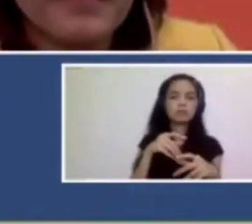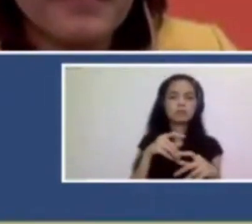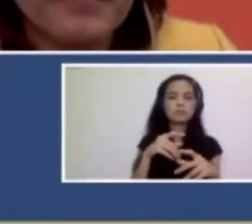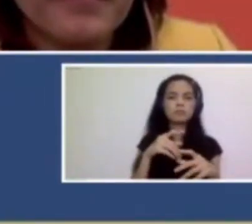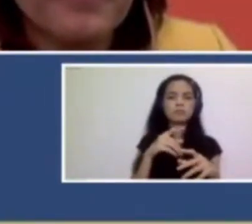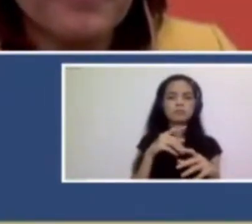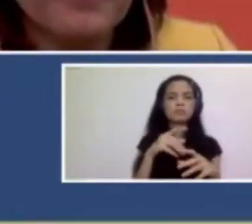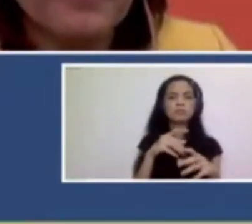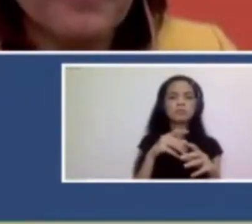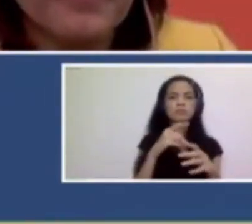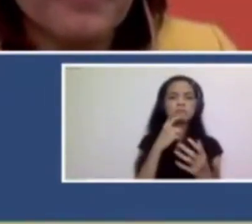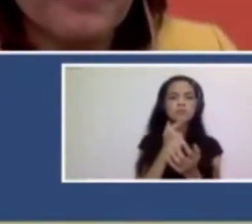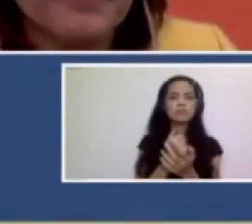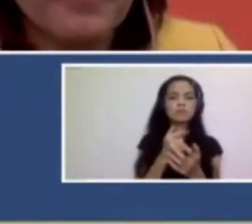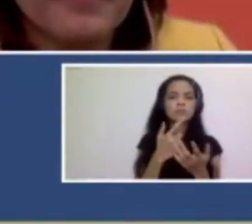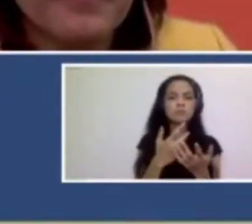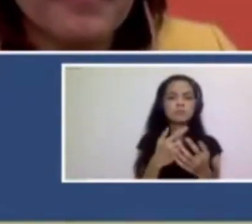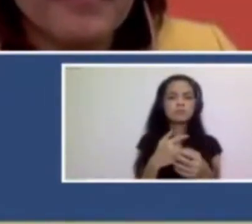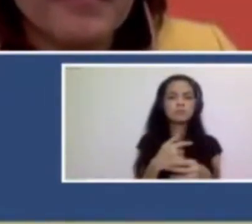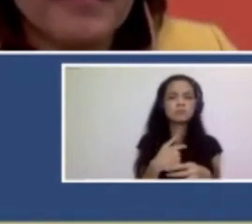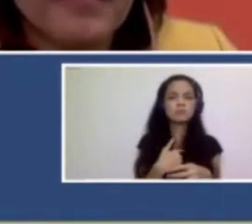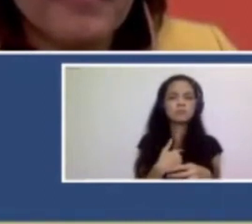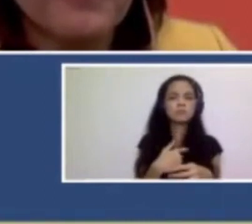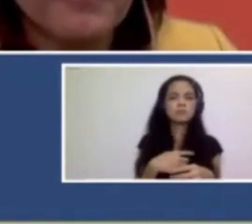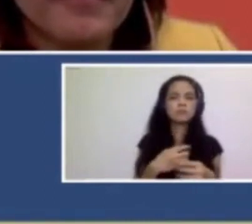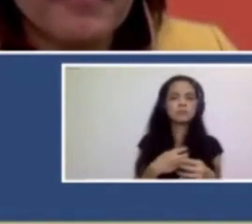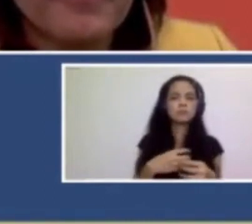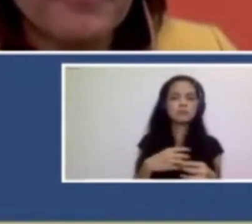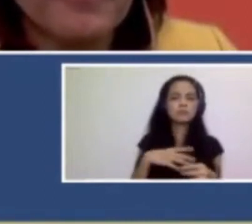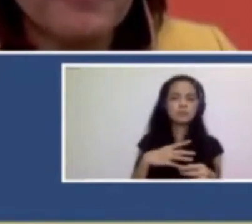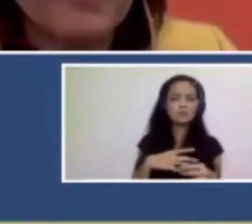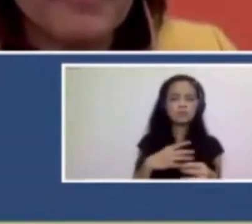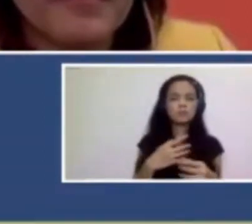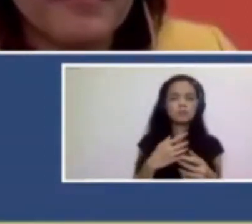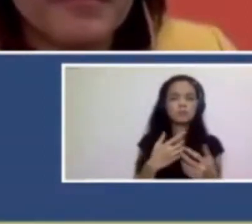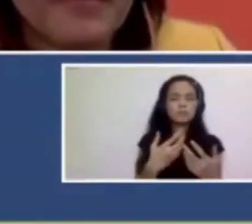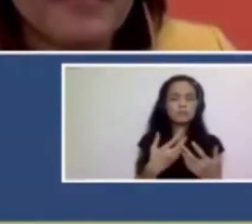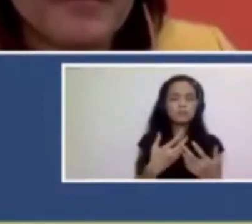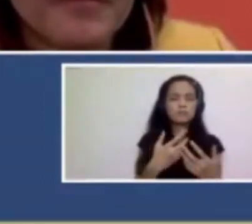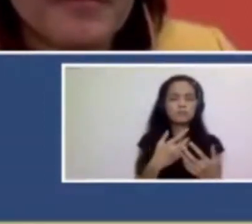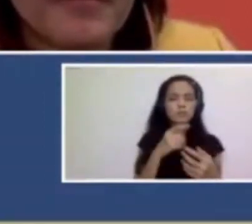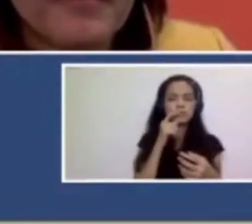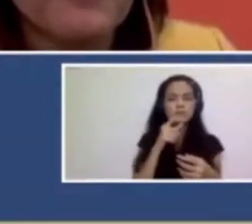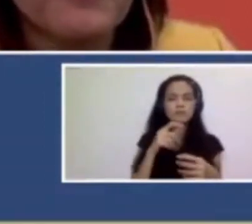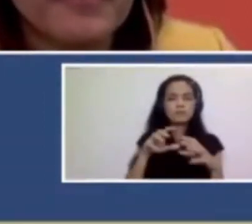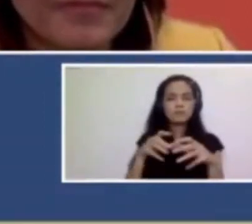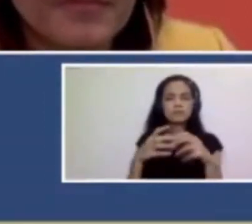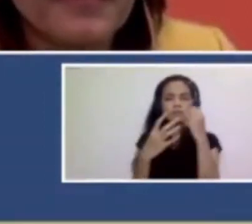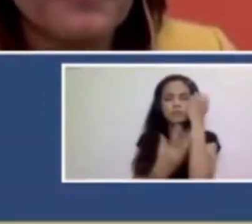So what should we do as an educator to tell women, especially from these impoverished areas, that they